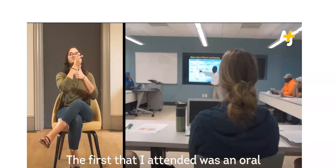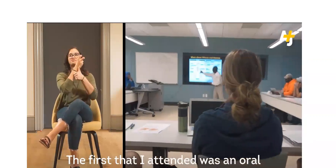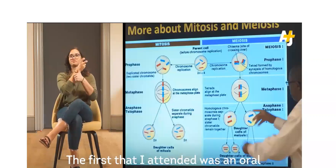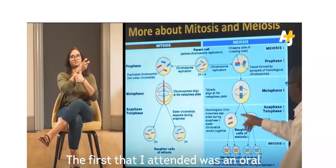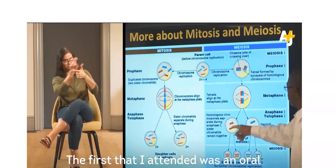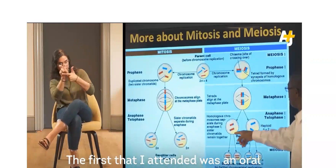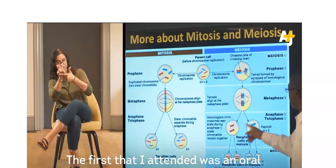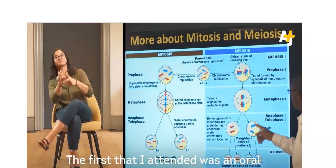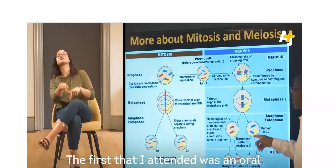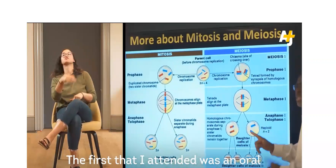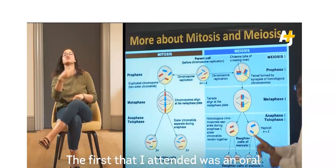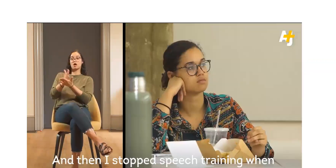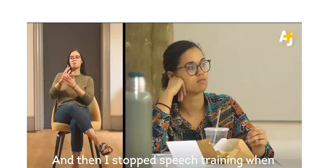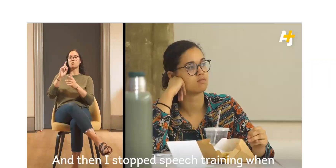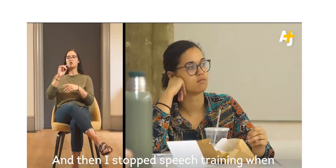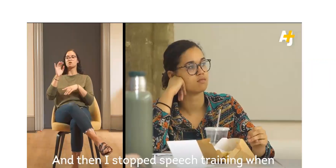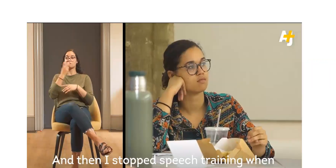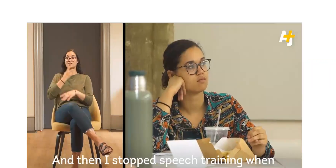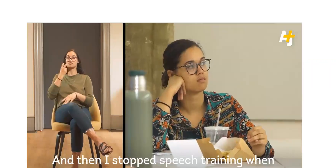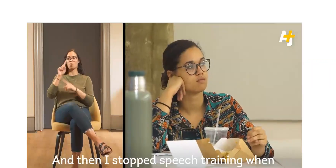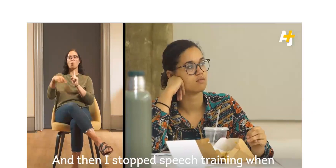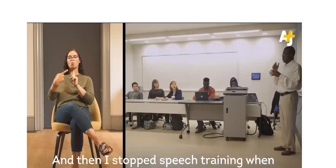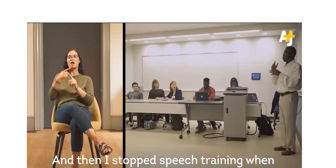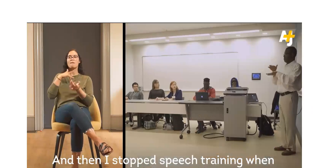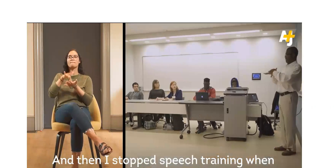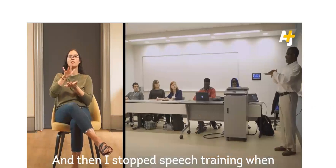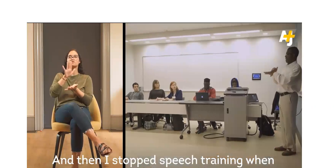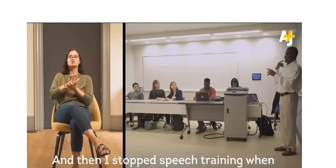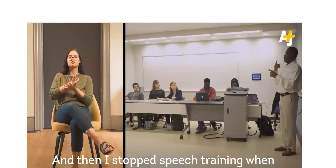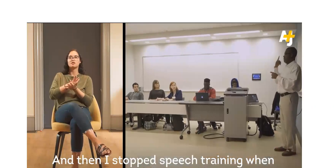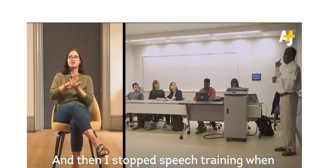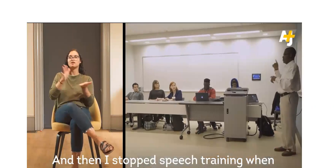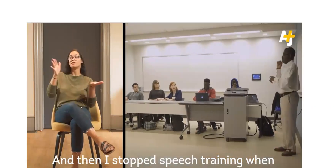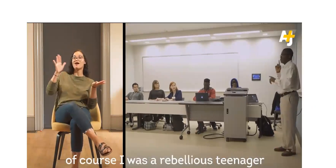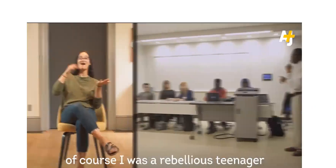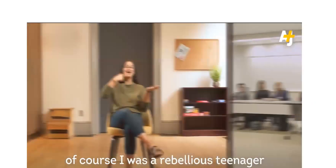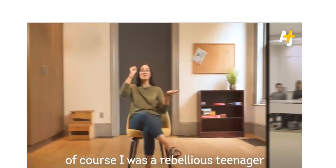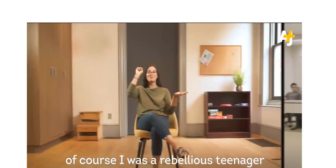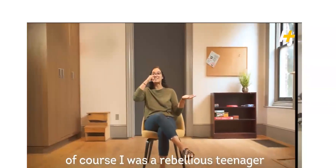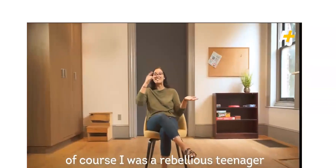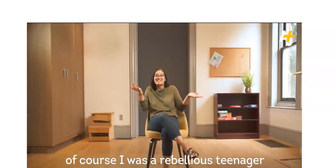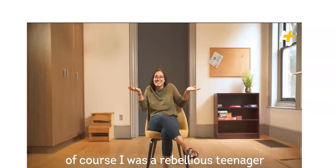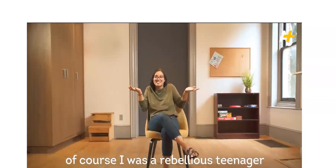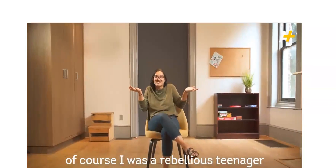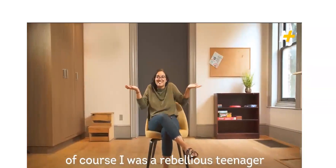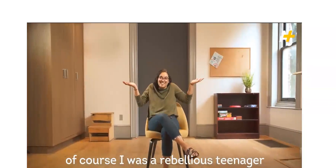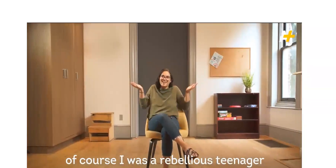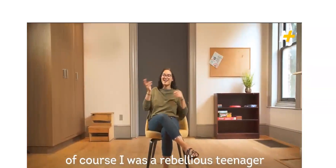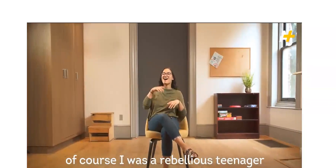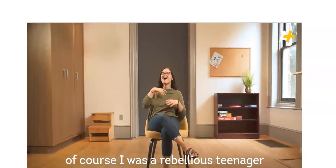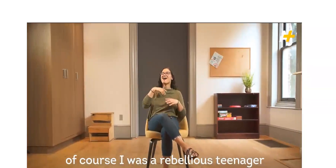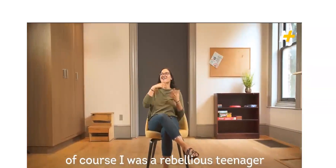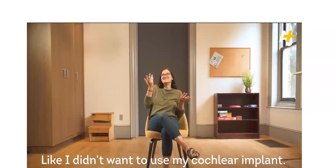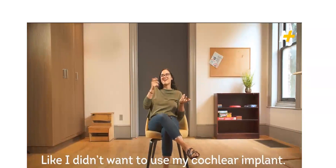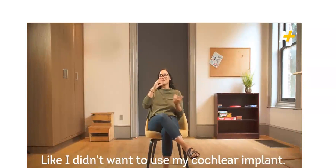program. That didn't work out. And then I stopped speech training when I was in middle school because, of course, I was a rebellious teenager at